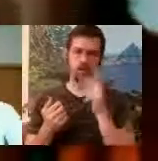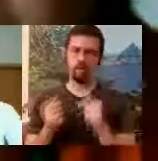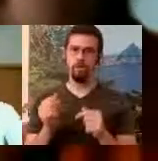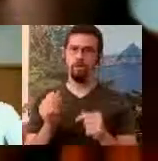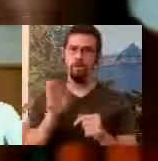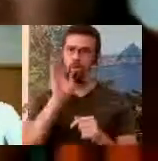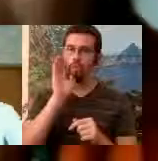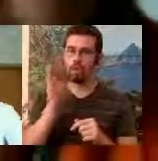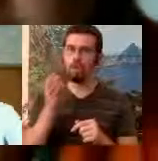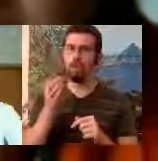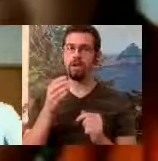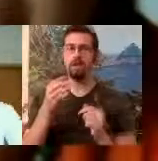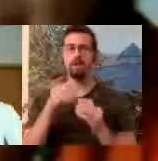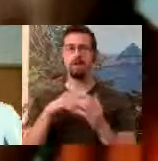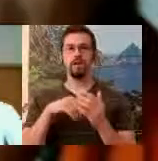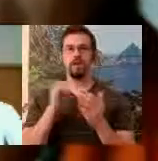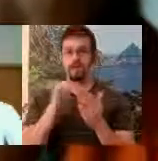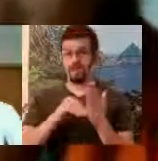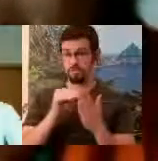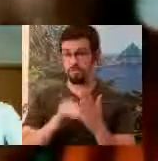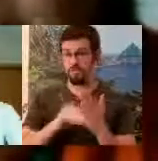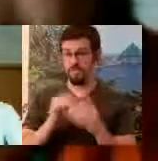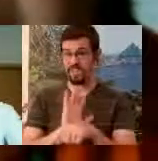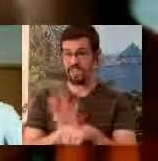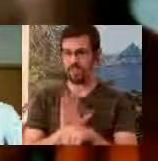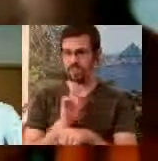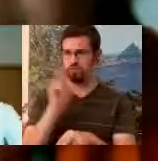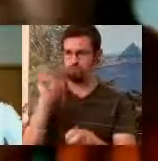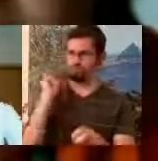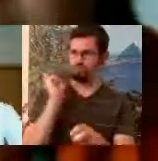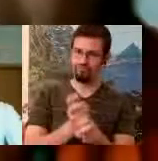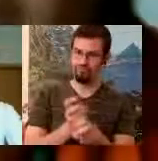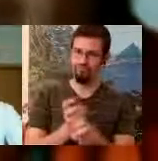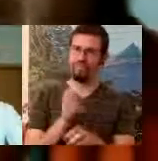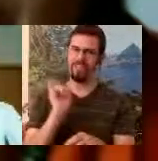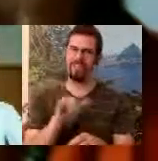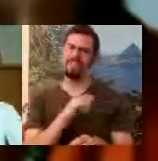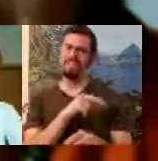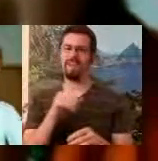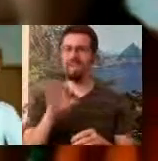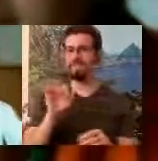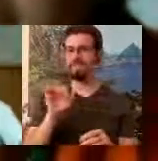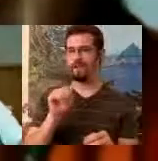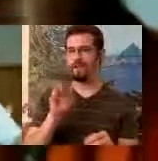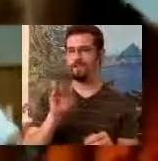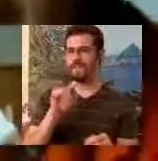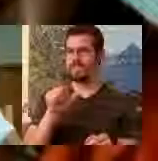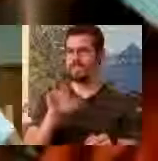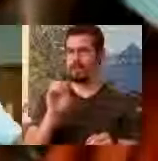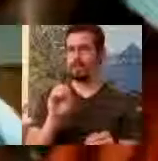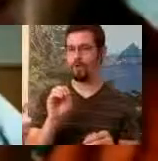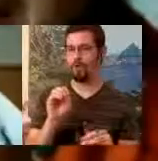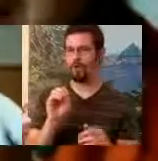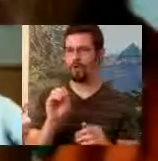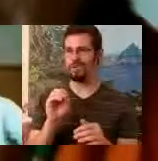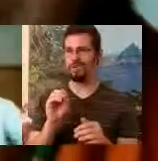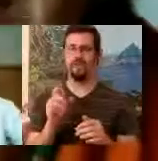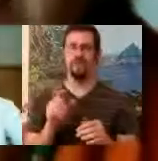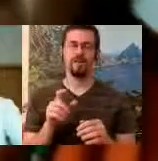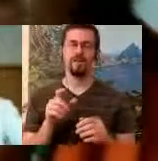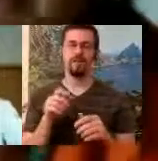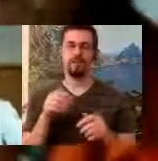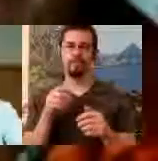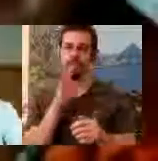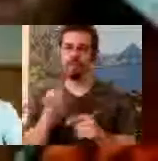transcribing from video is very hard for all the problems that Fabrizio spoke about. So that I think we